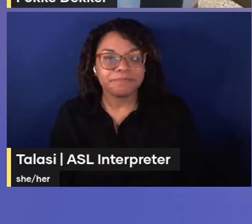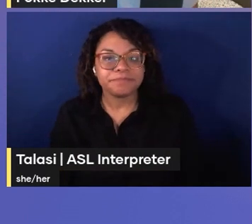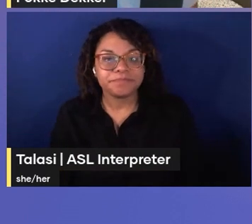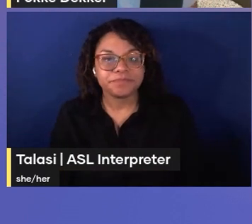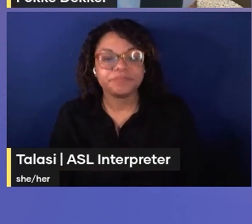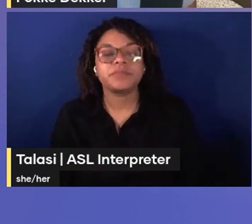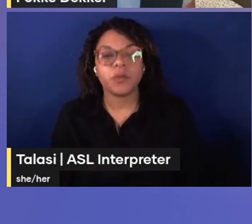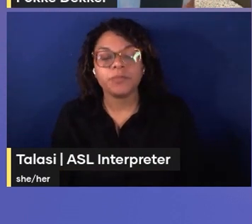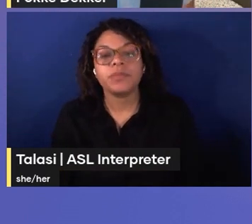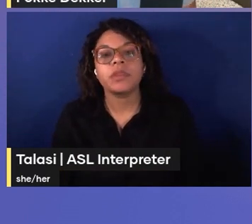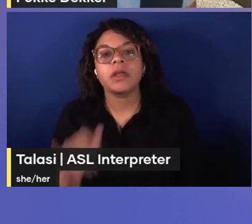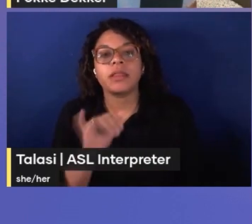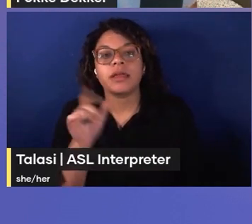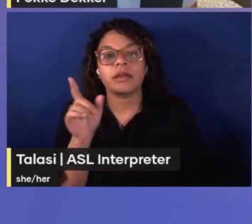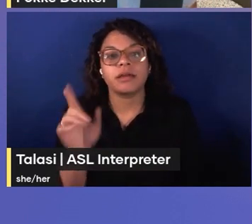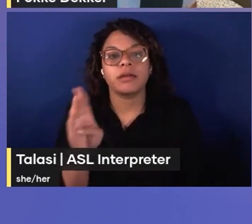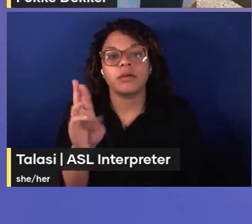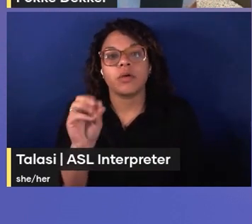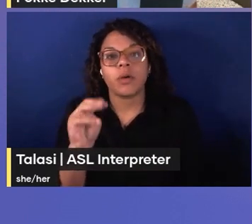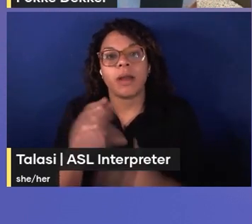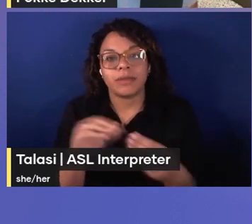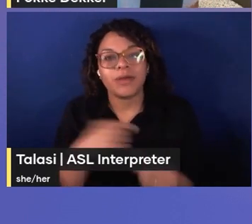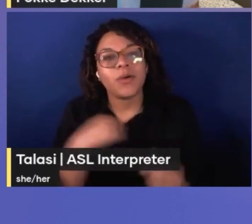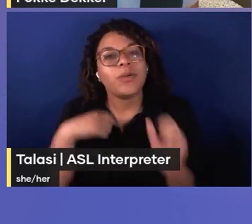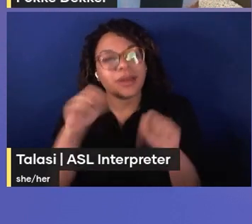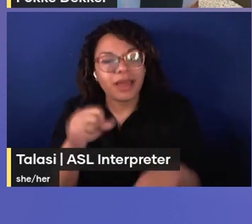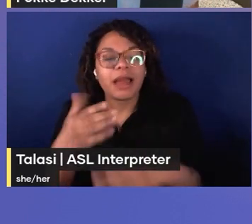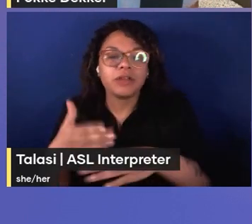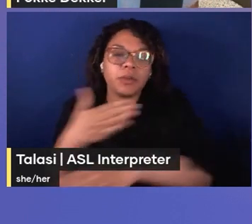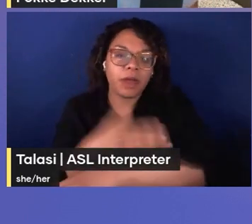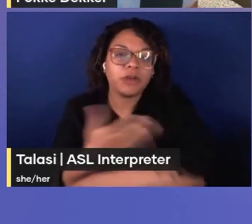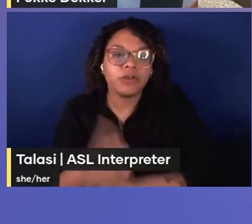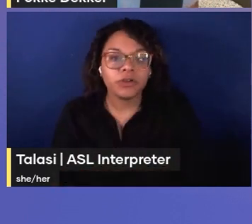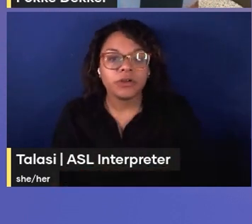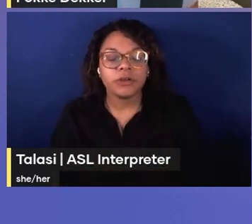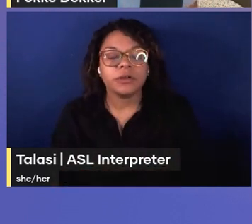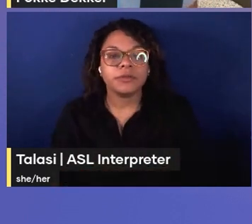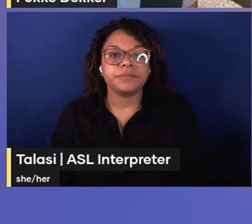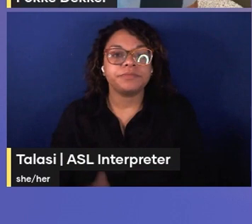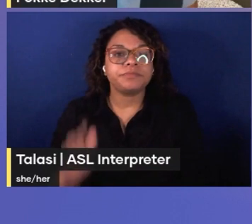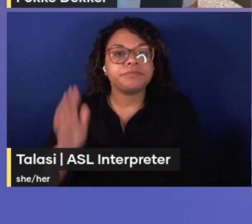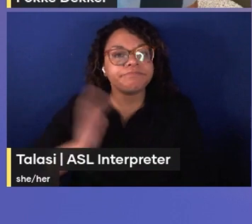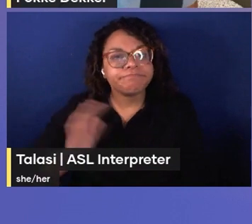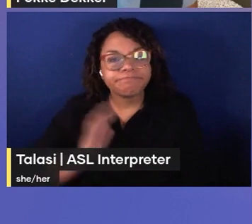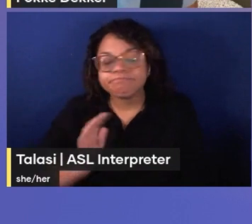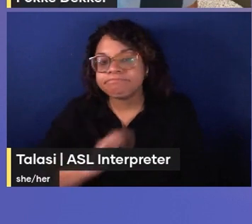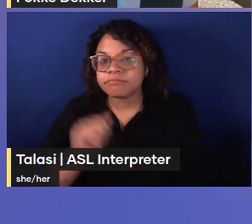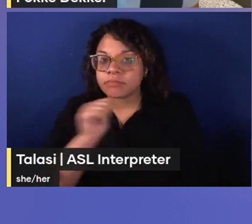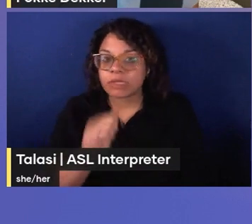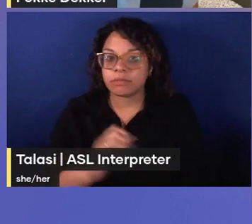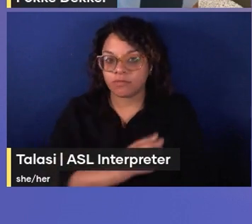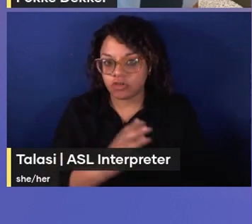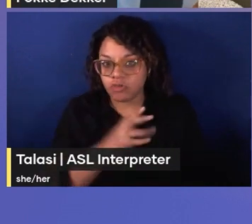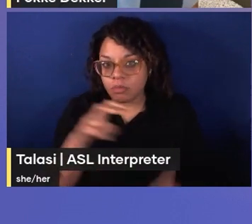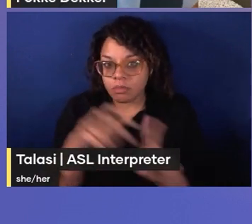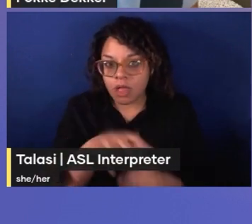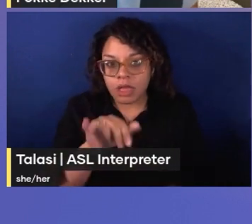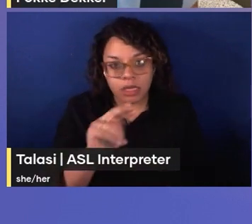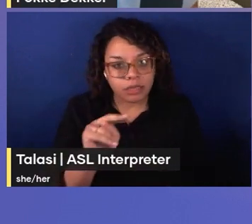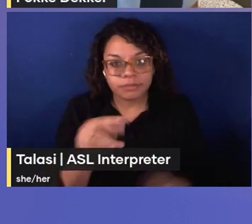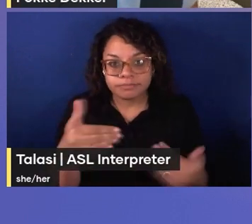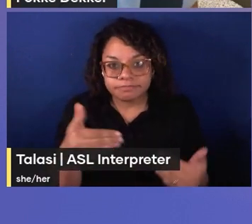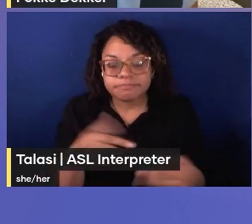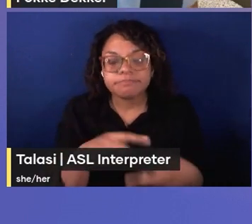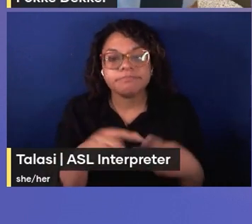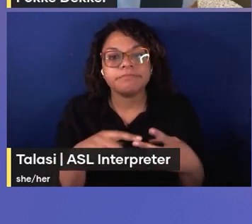Yeah, so as Bram said, we can still do better. The former wasn't really a plugin. It also had some